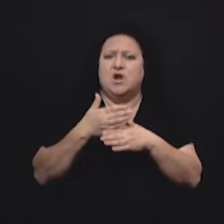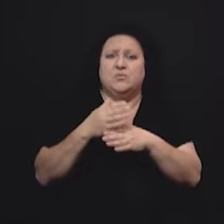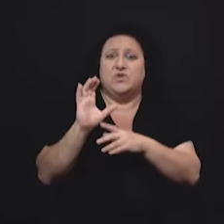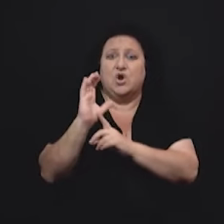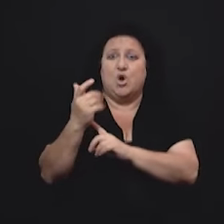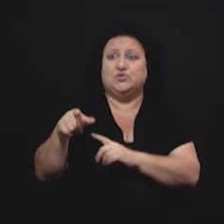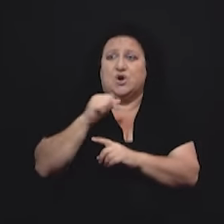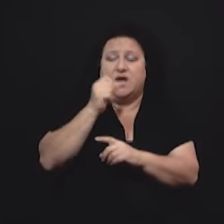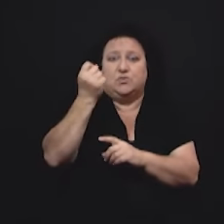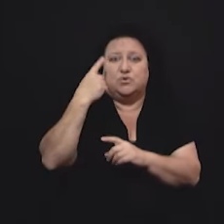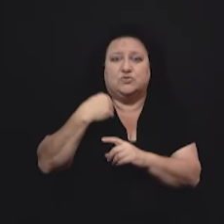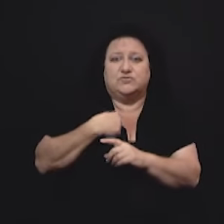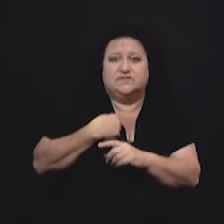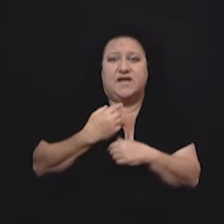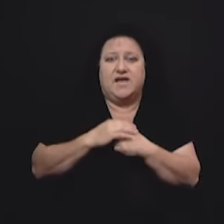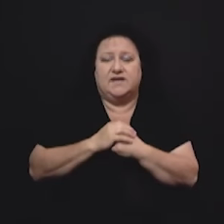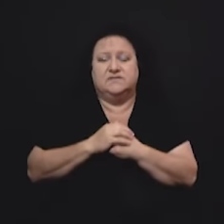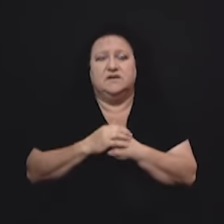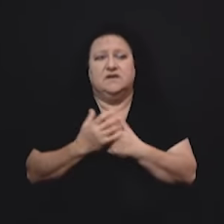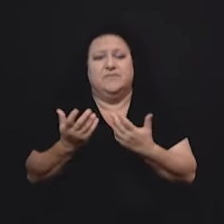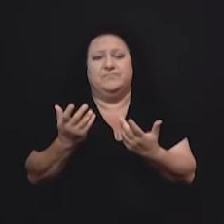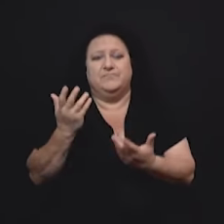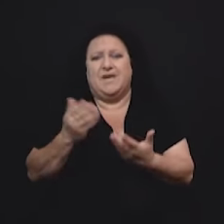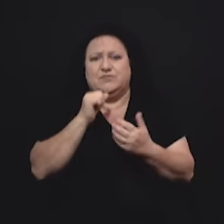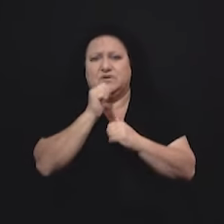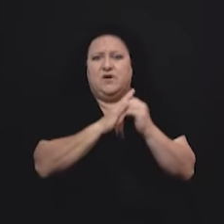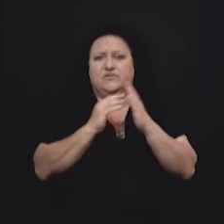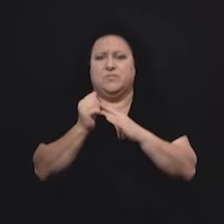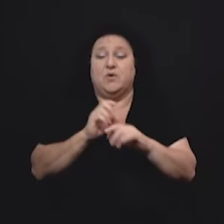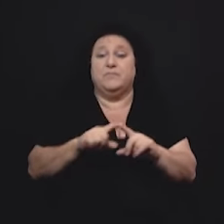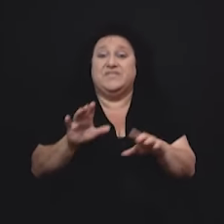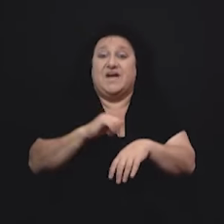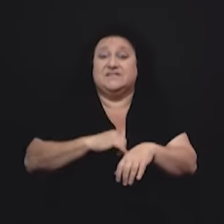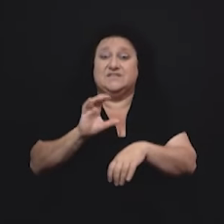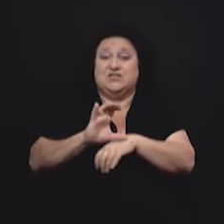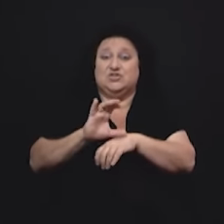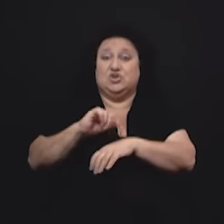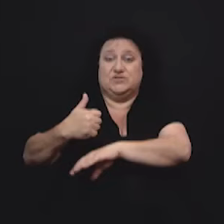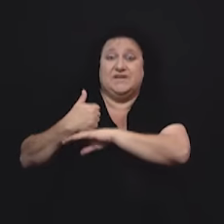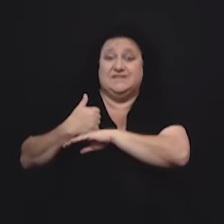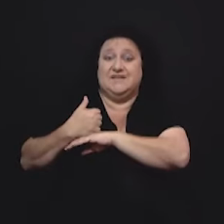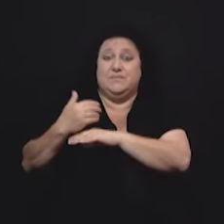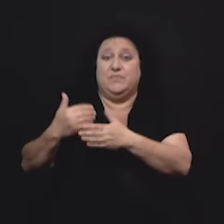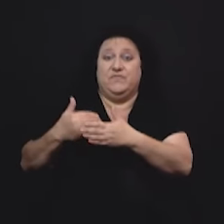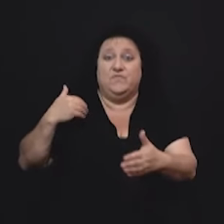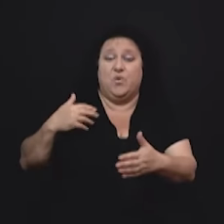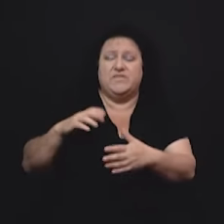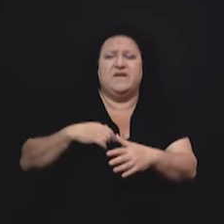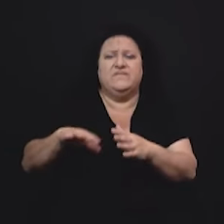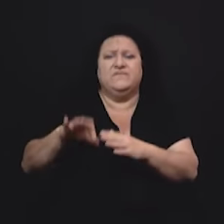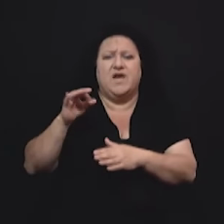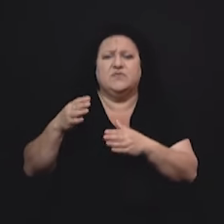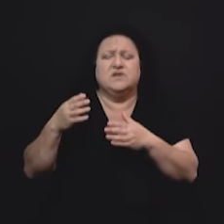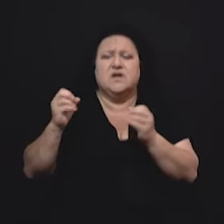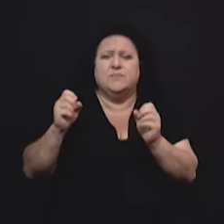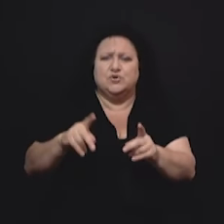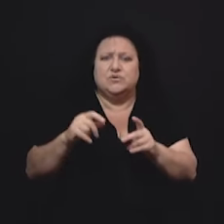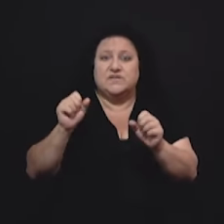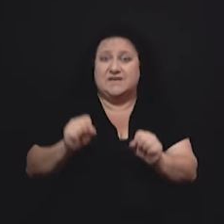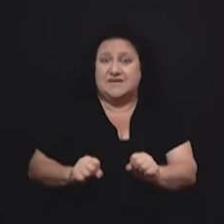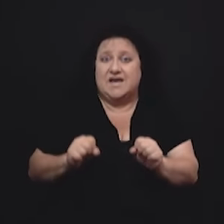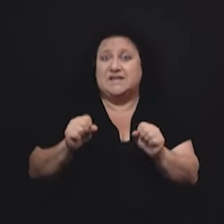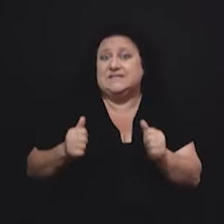really understand. It may be a little uncomfortable, but that's what the early church did. They found out a way to live together. They realized that they